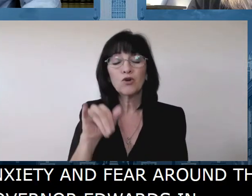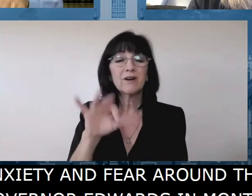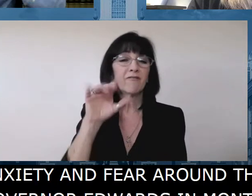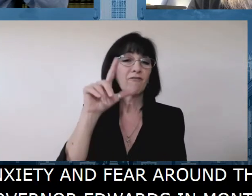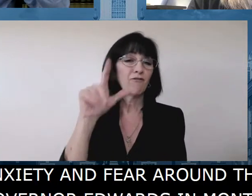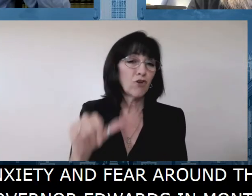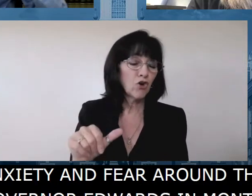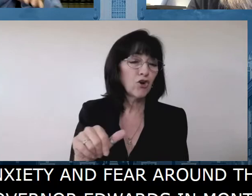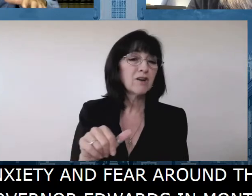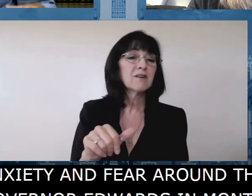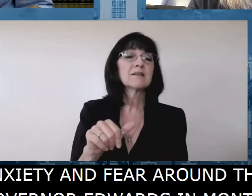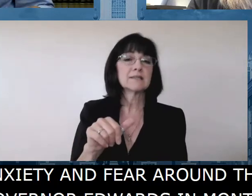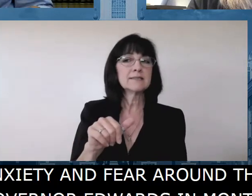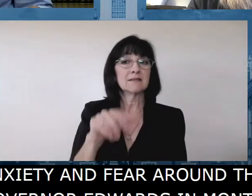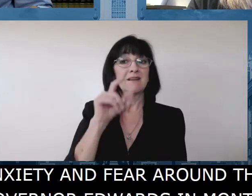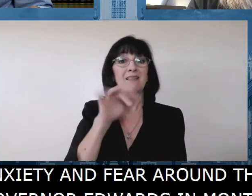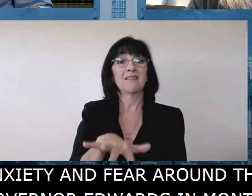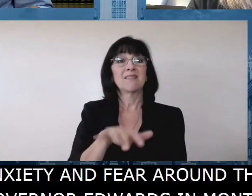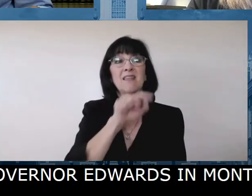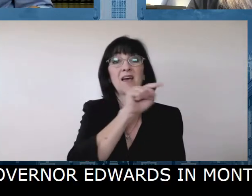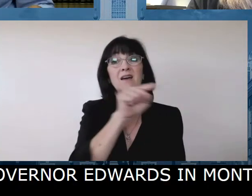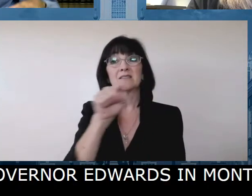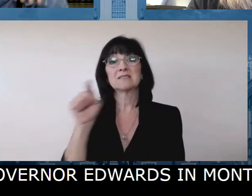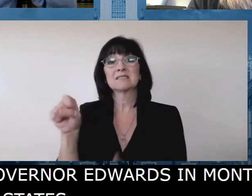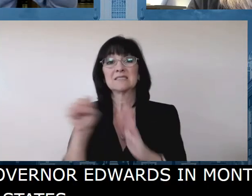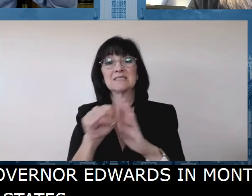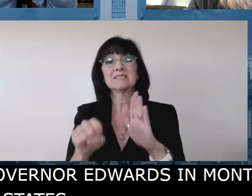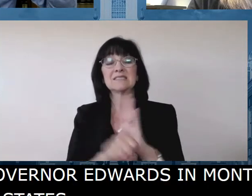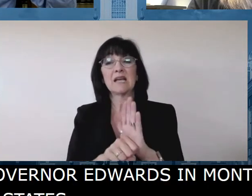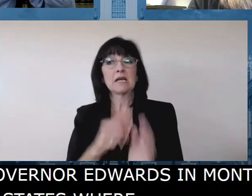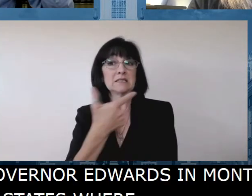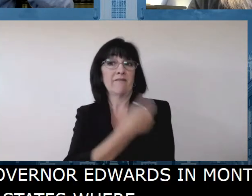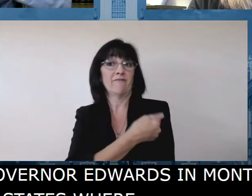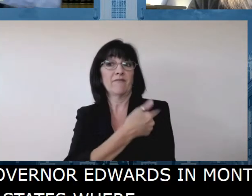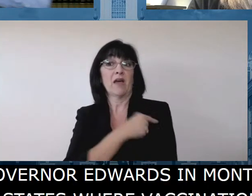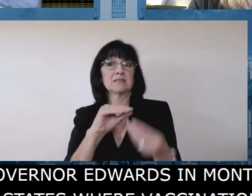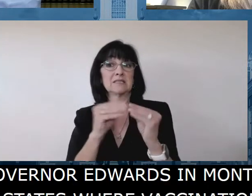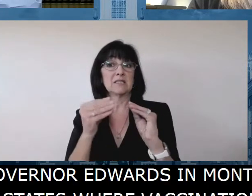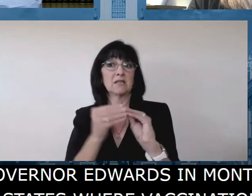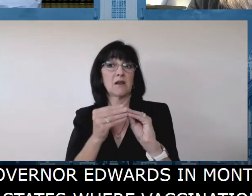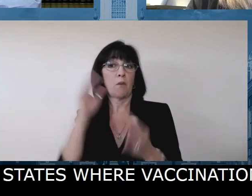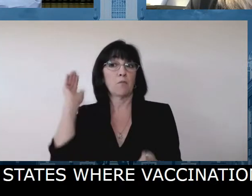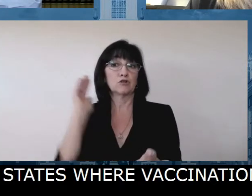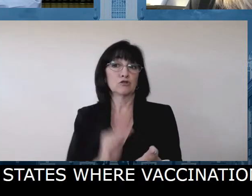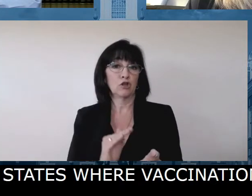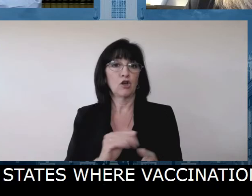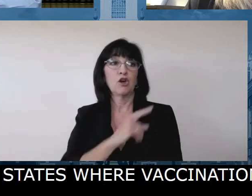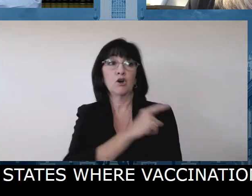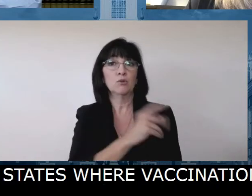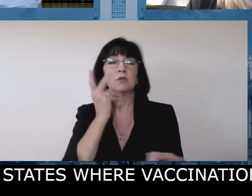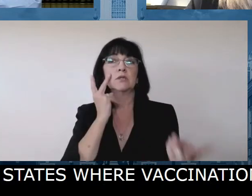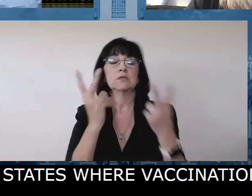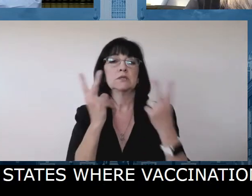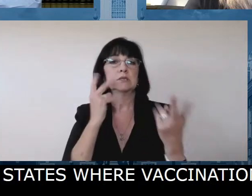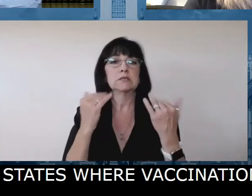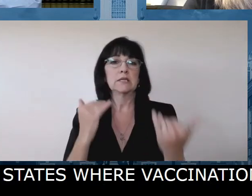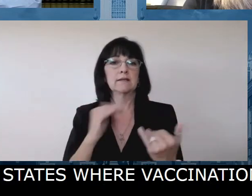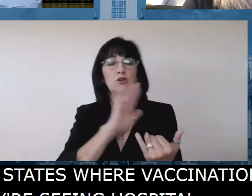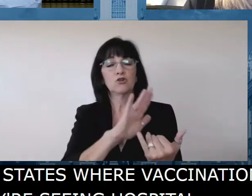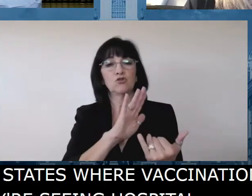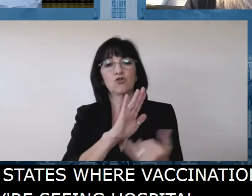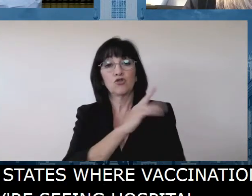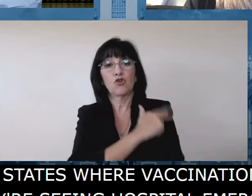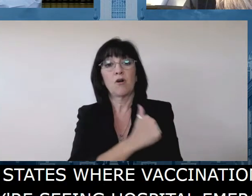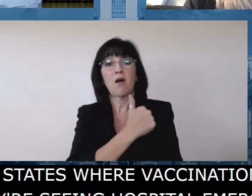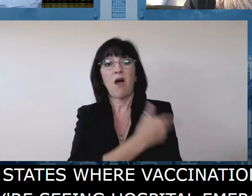where the vaccination rates are quite low, and they're seeing their hospital emergency rooms being